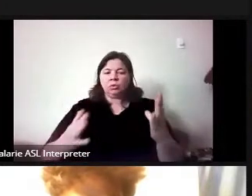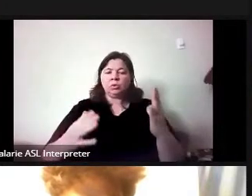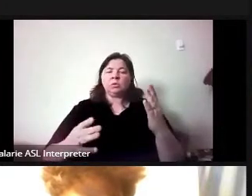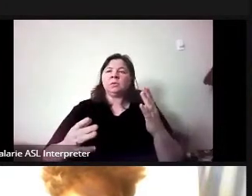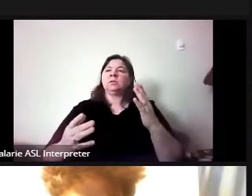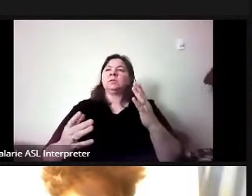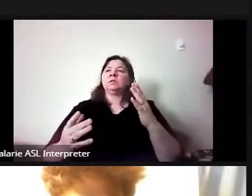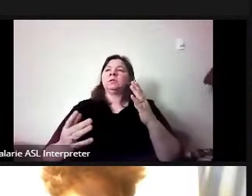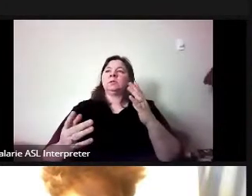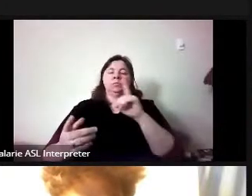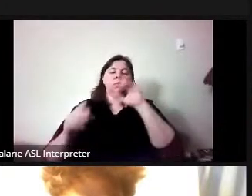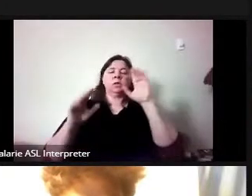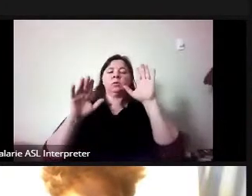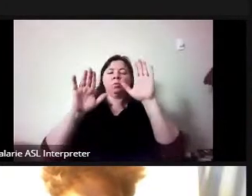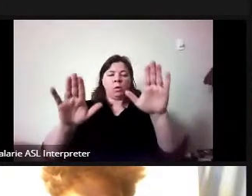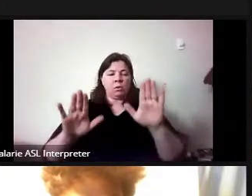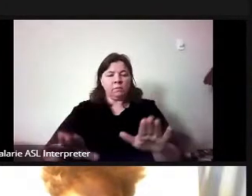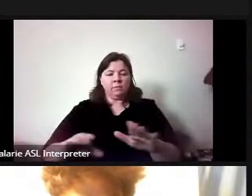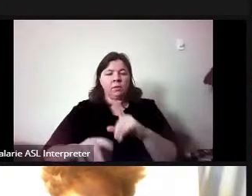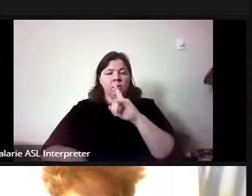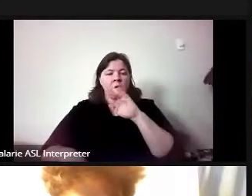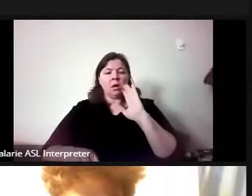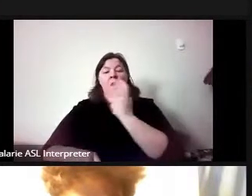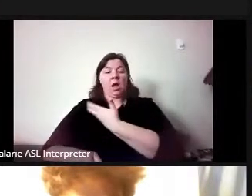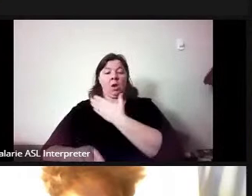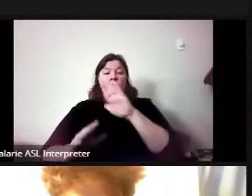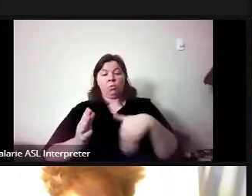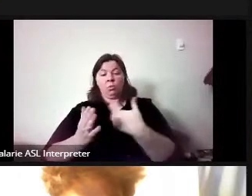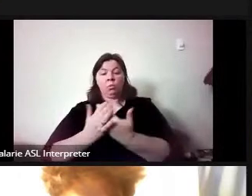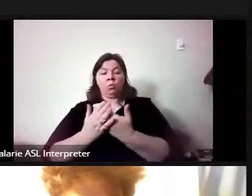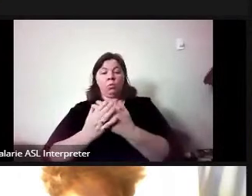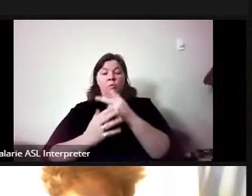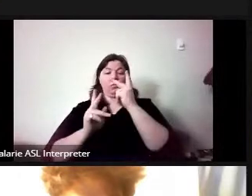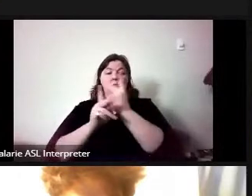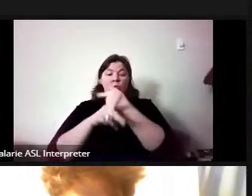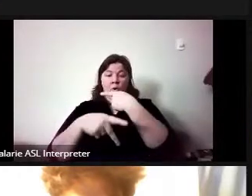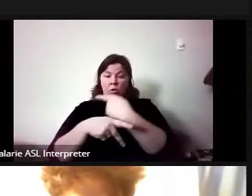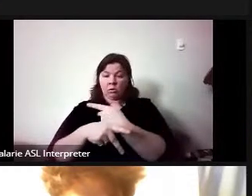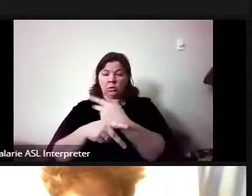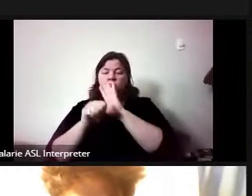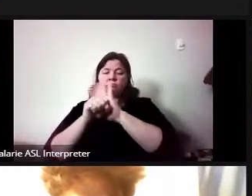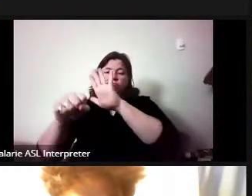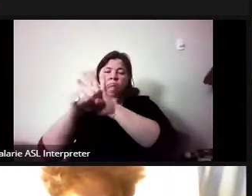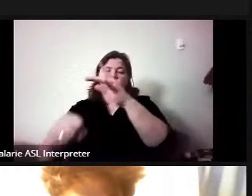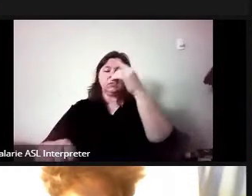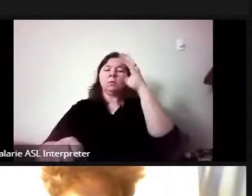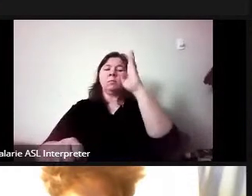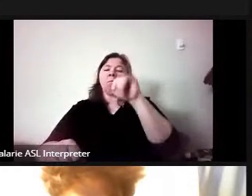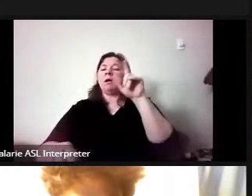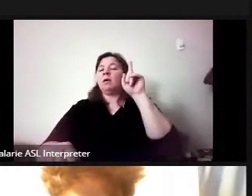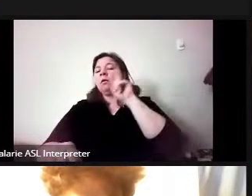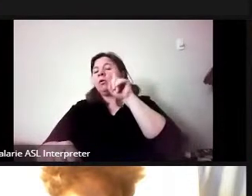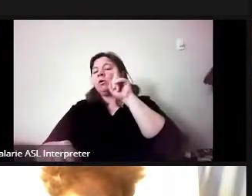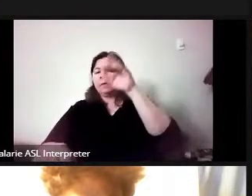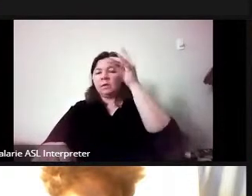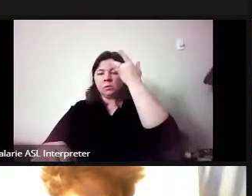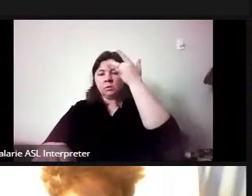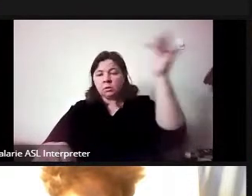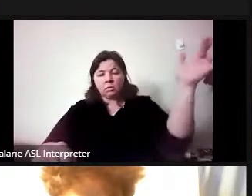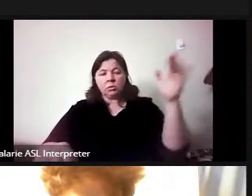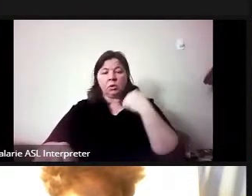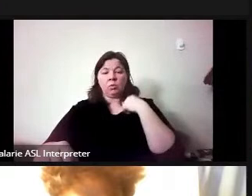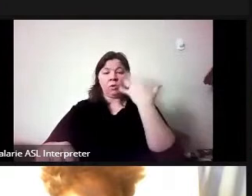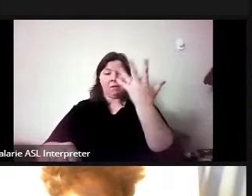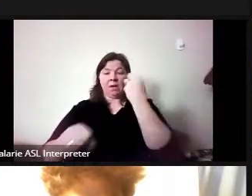you. Really fantastic. And all our products are driven by artificial intelligence. We are currently 5